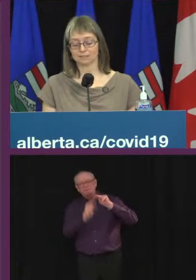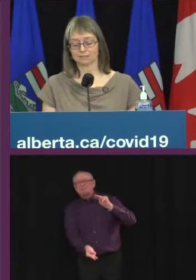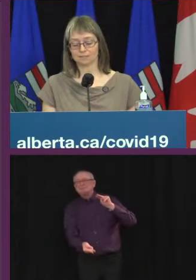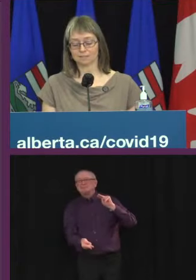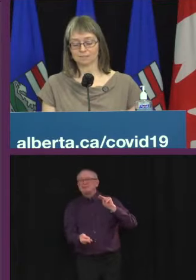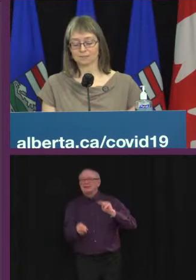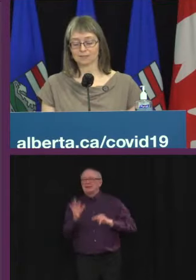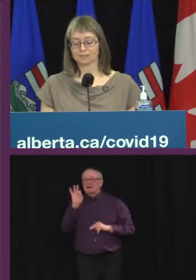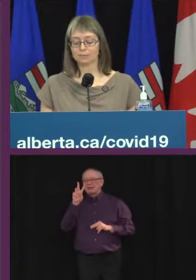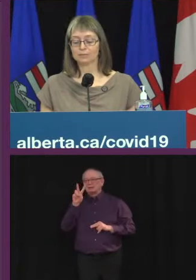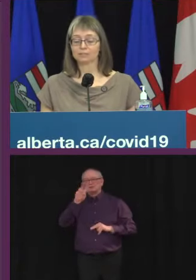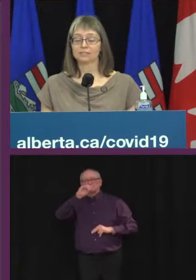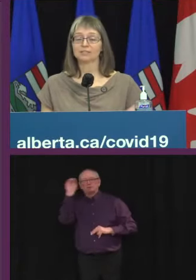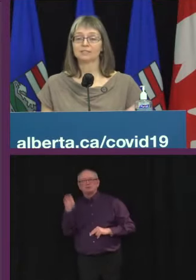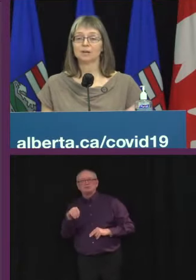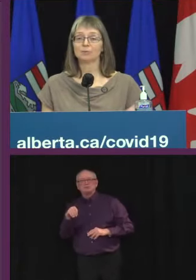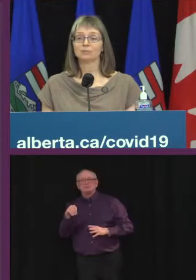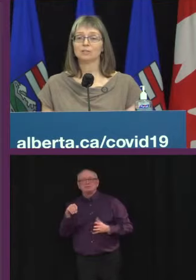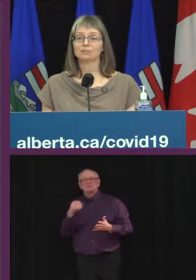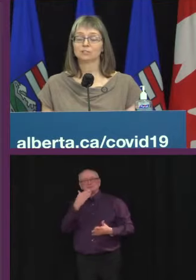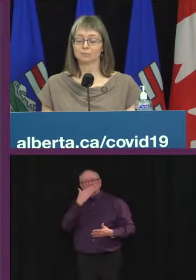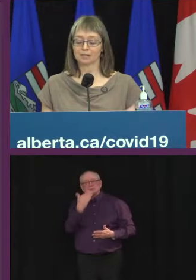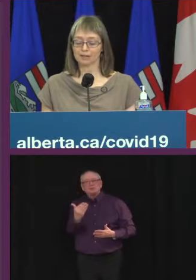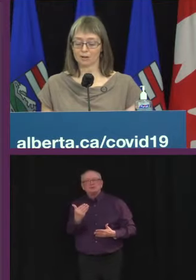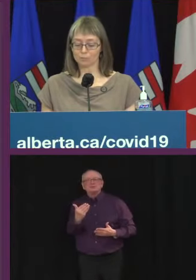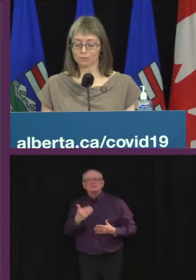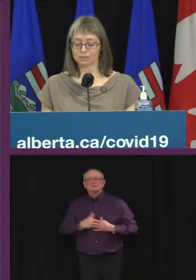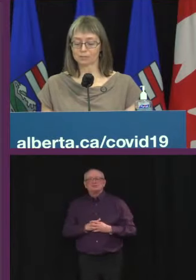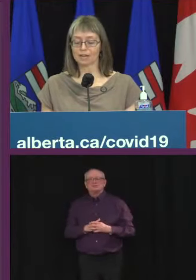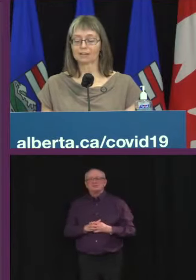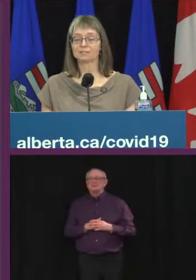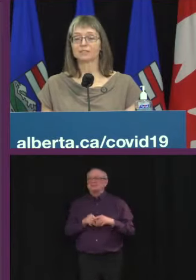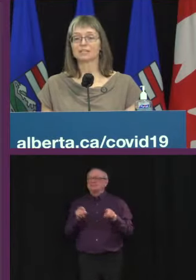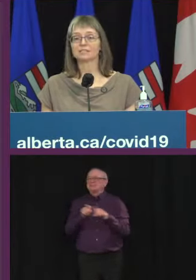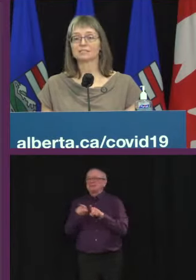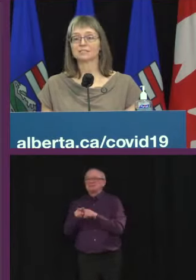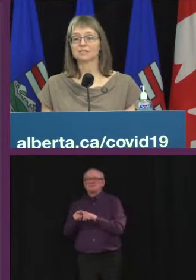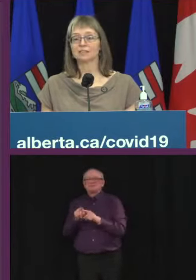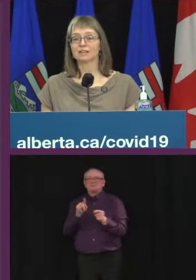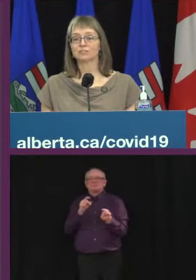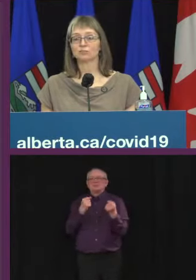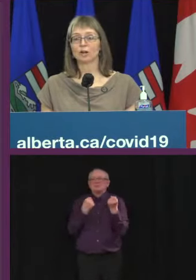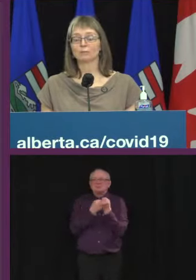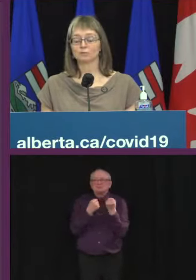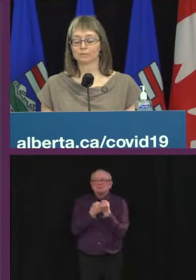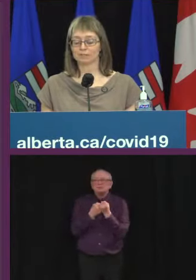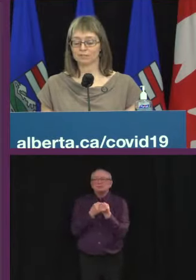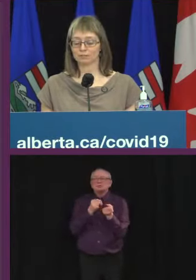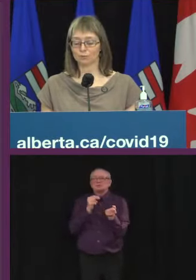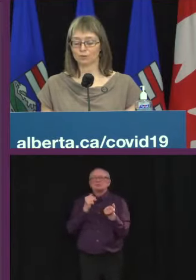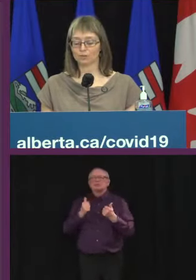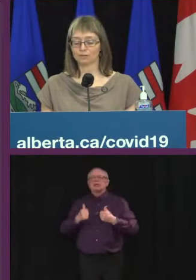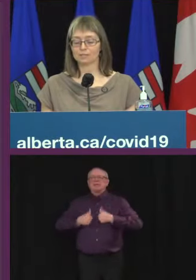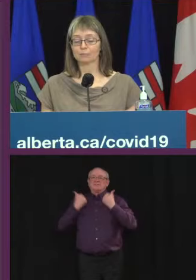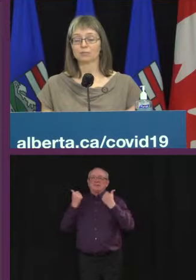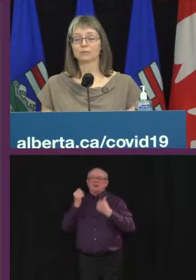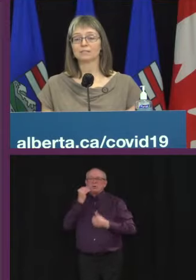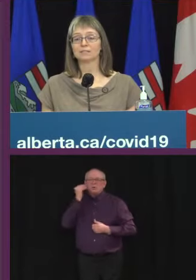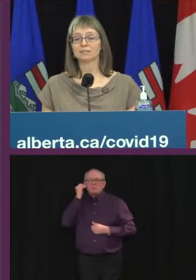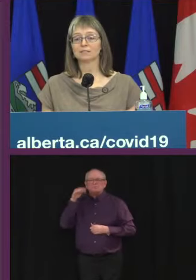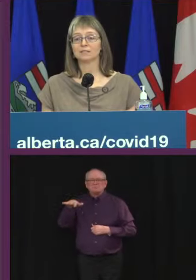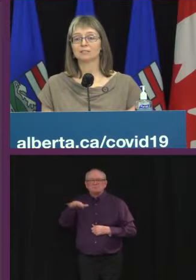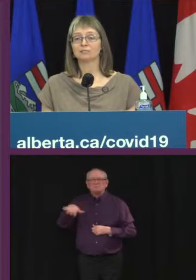months. Similarly, the number of long-term care outbreaks with active cases has dropped from 74 on